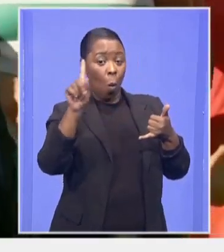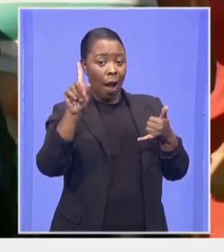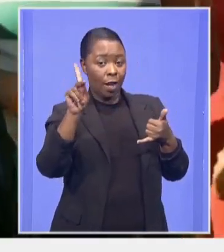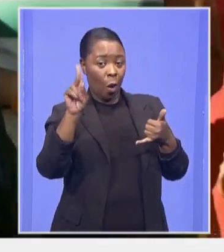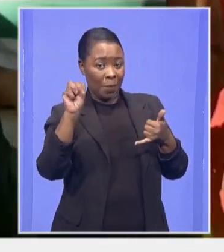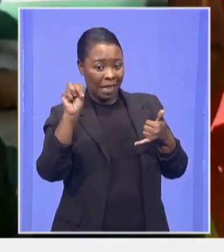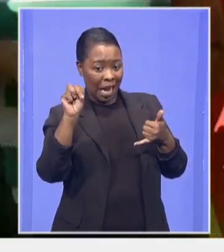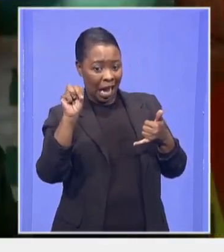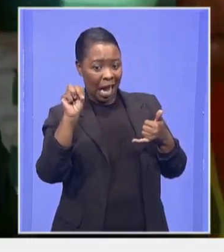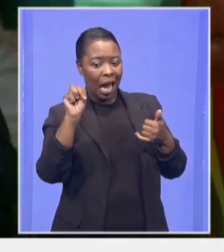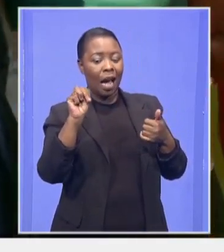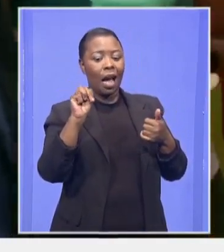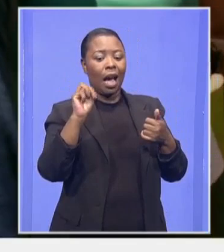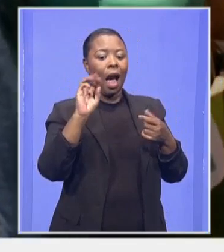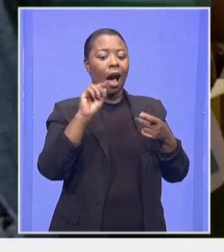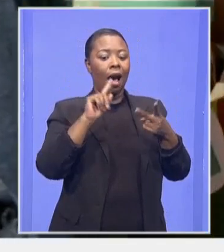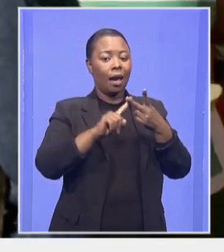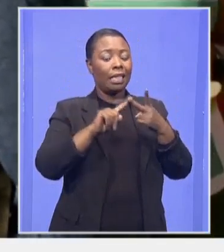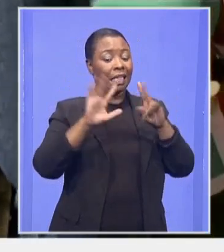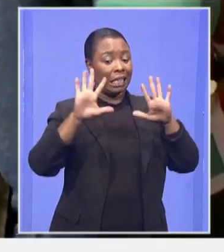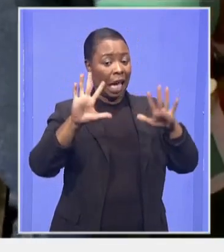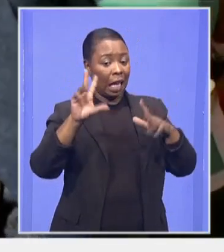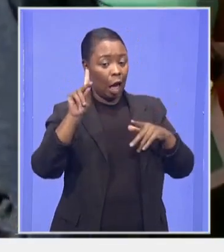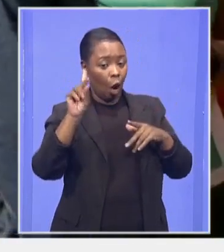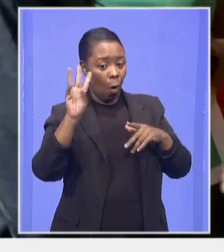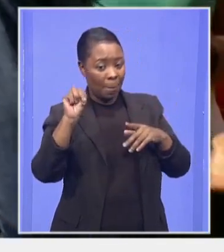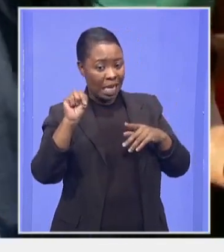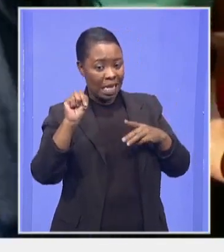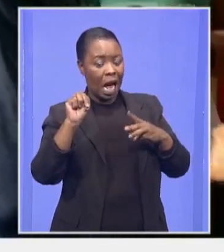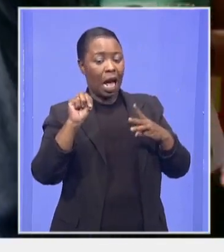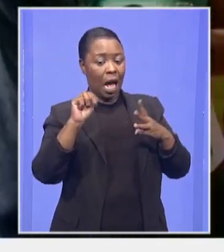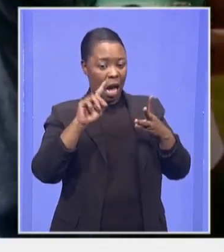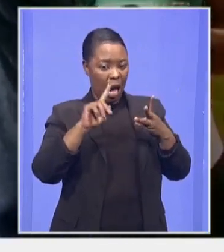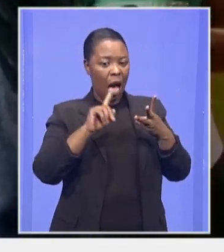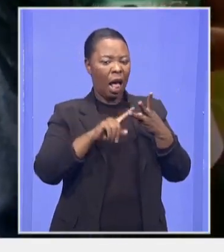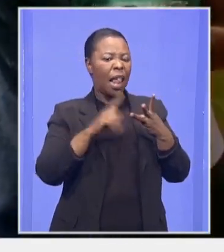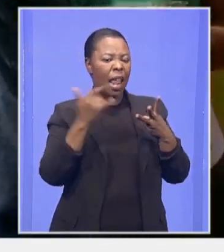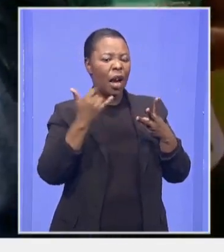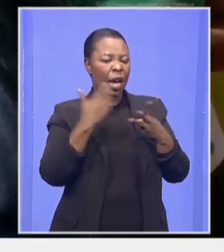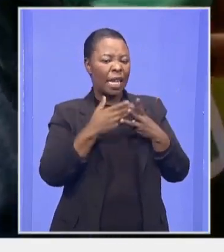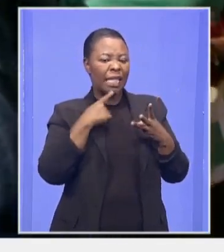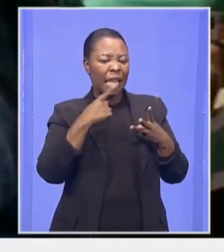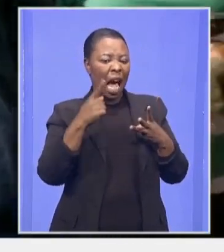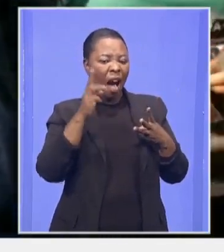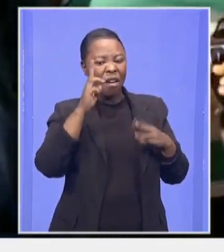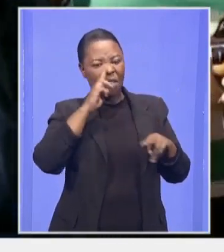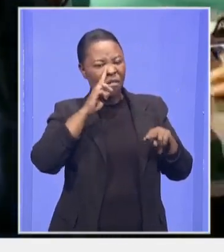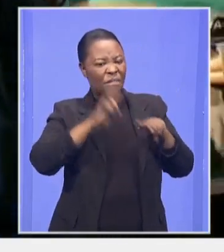21k. We have prize giving for the 10k and for the fun. So we also have fun